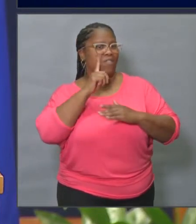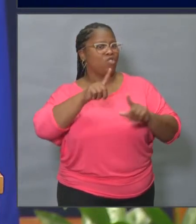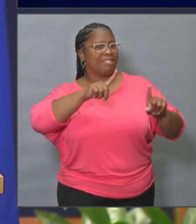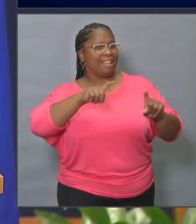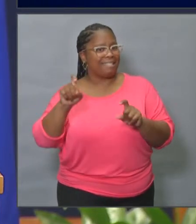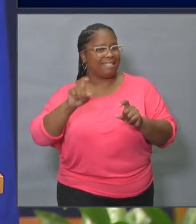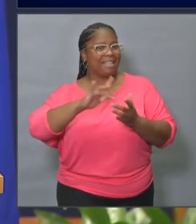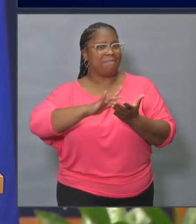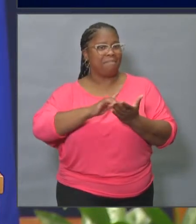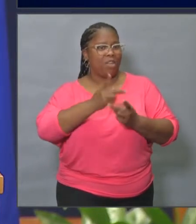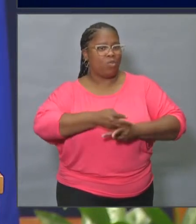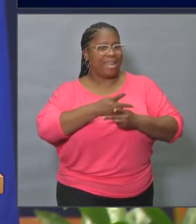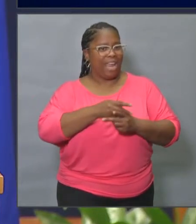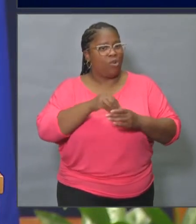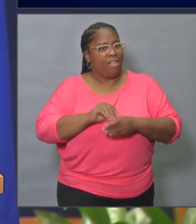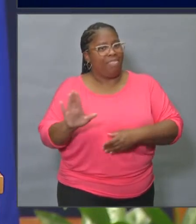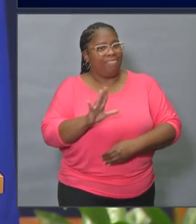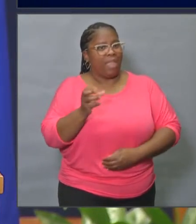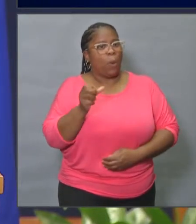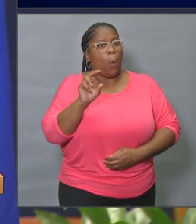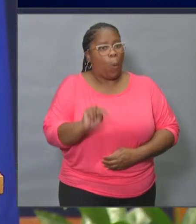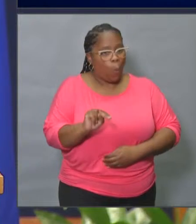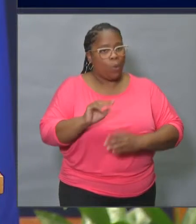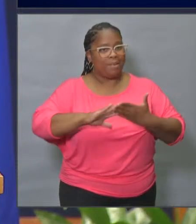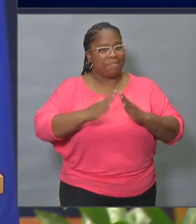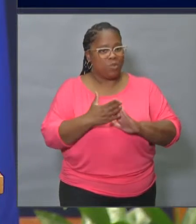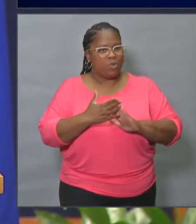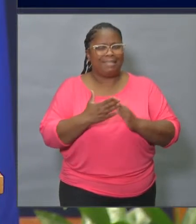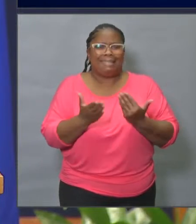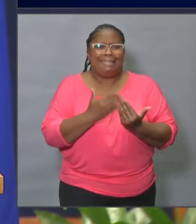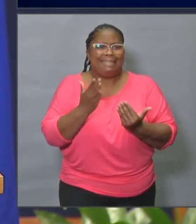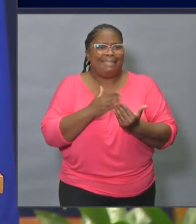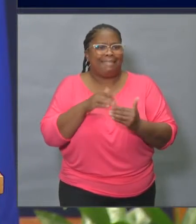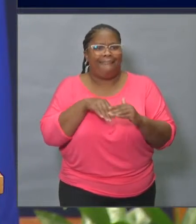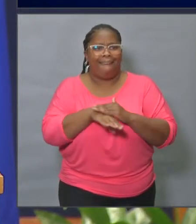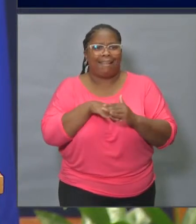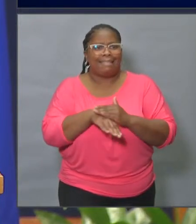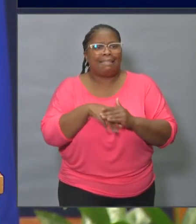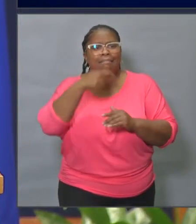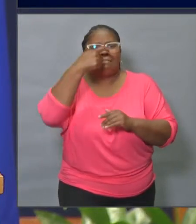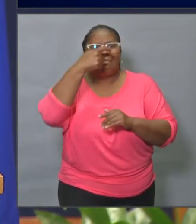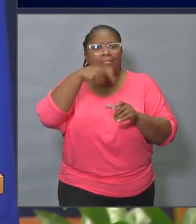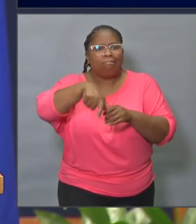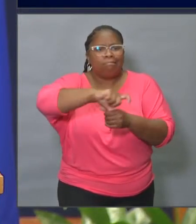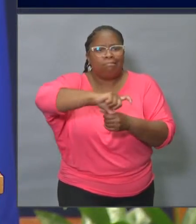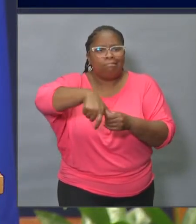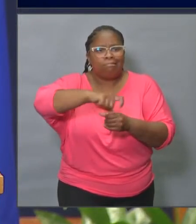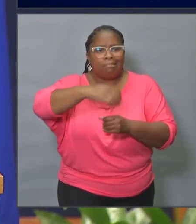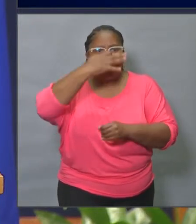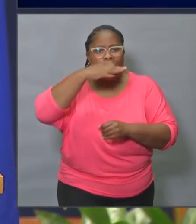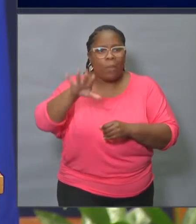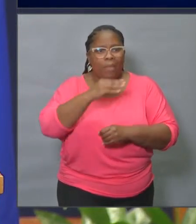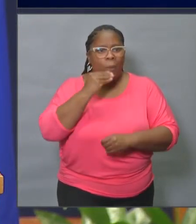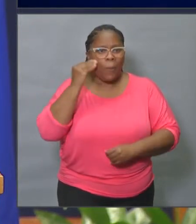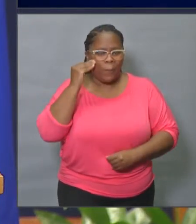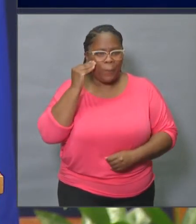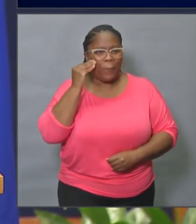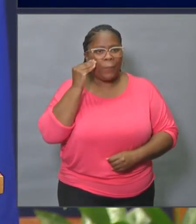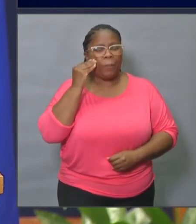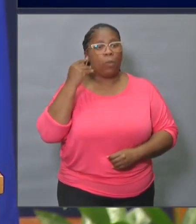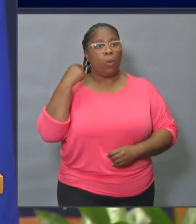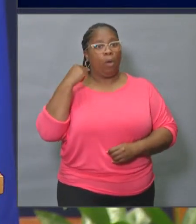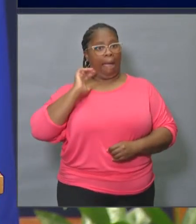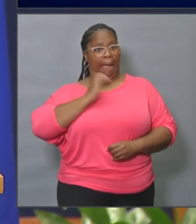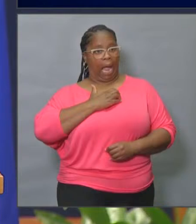their communities in a geographically accessible way with a provider that they trust. DHS has taken this geographic